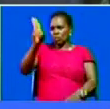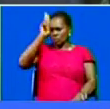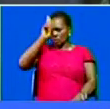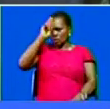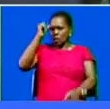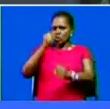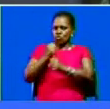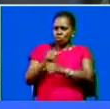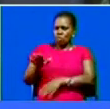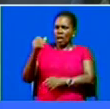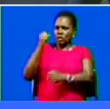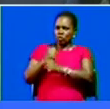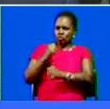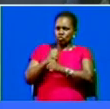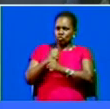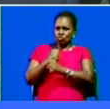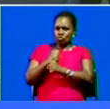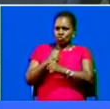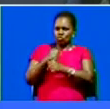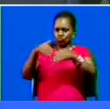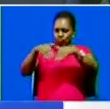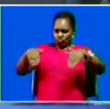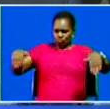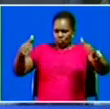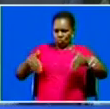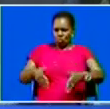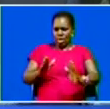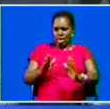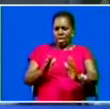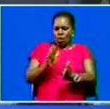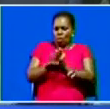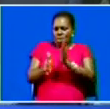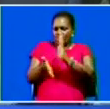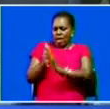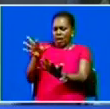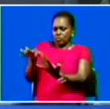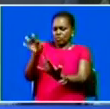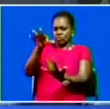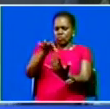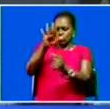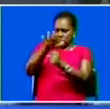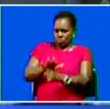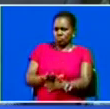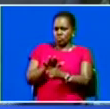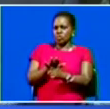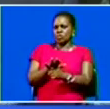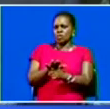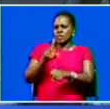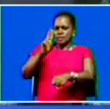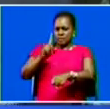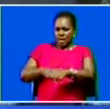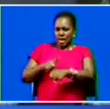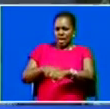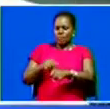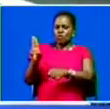to do their work in an objective way without being selective and discriminative as they apply the rule of law in